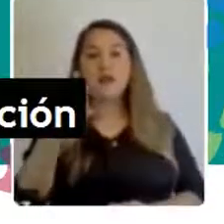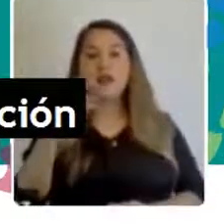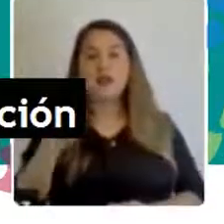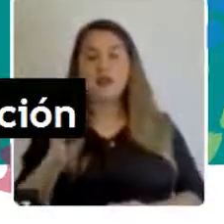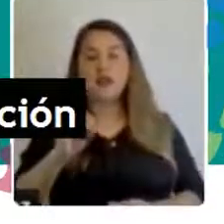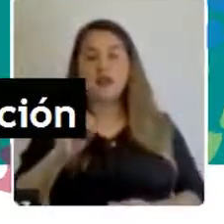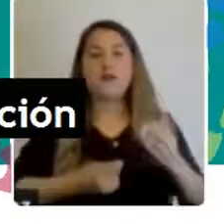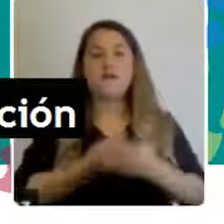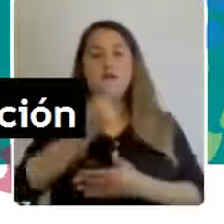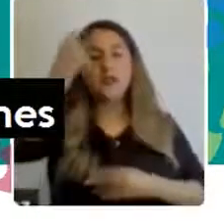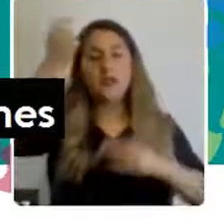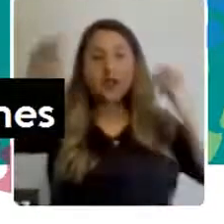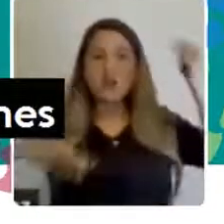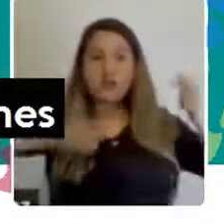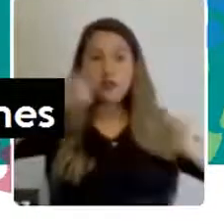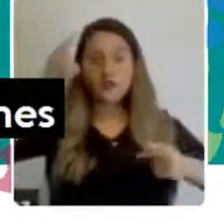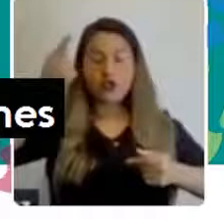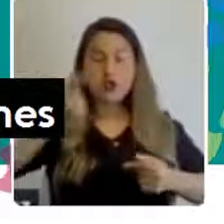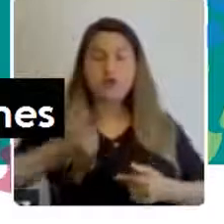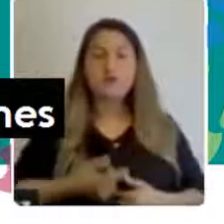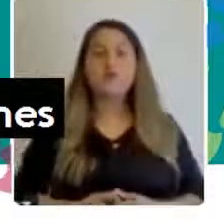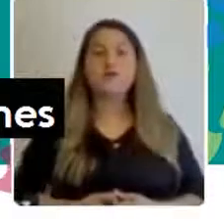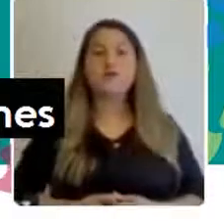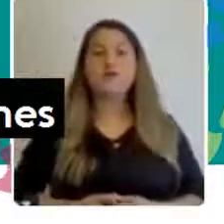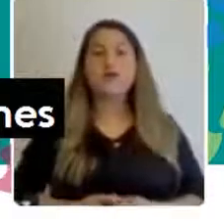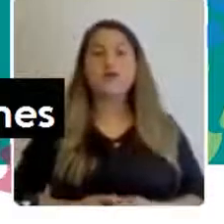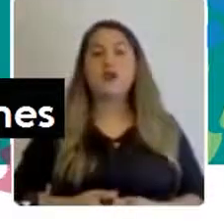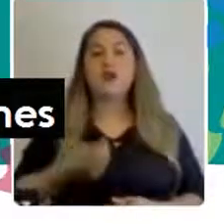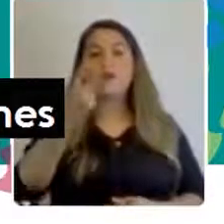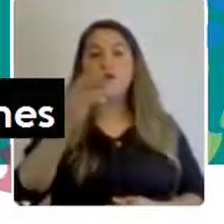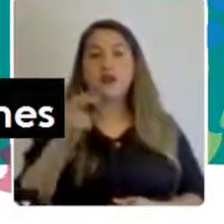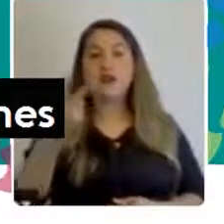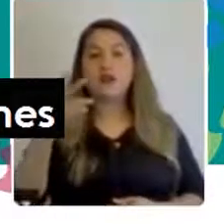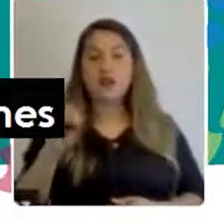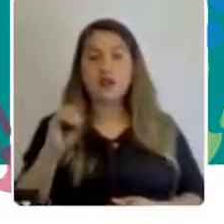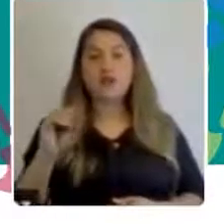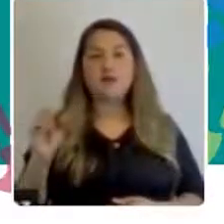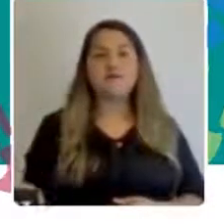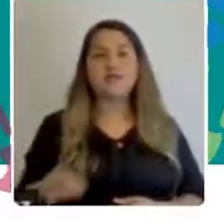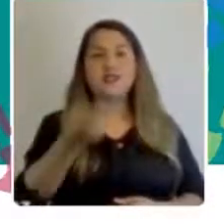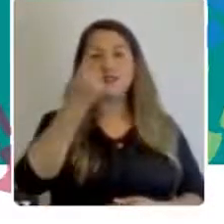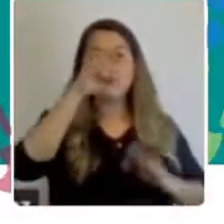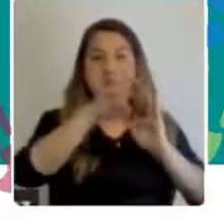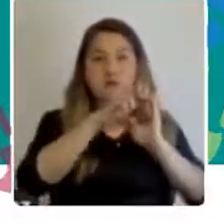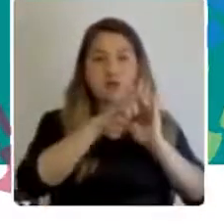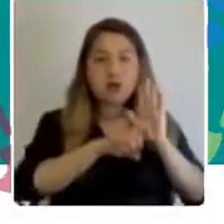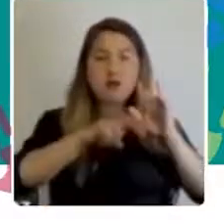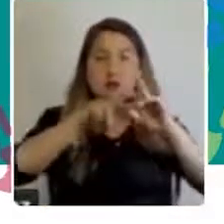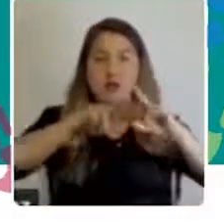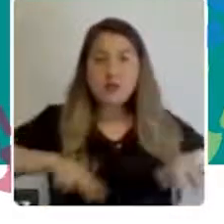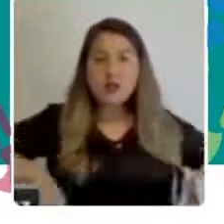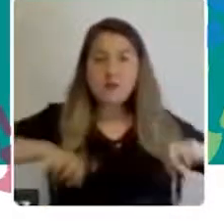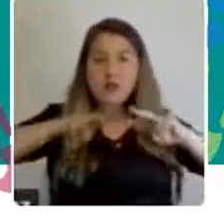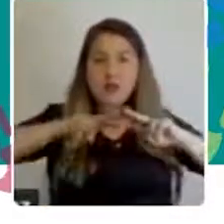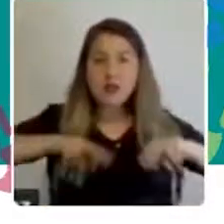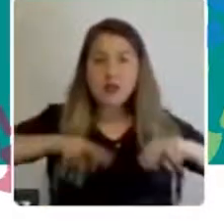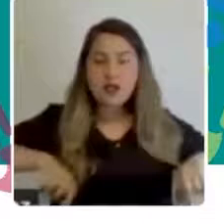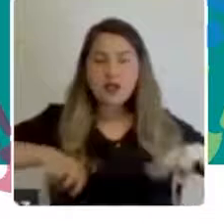program ever, with 80 billion of funding in 7 years. As you can see, it's a huge